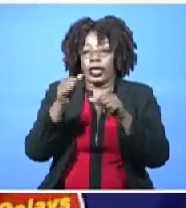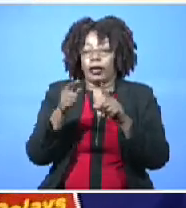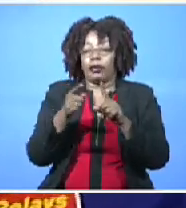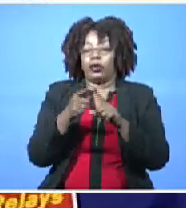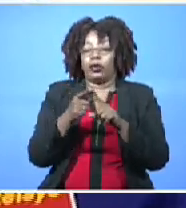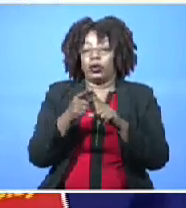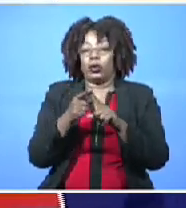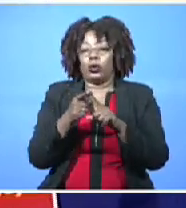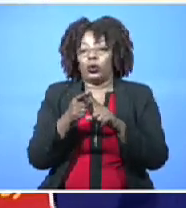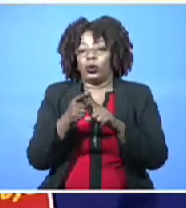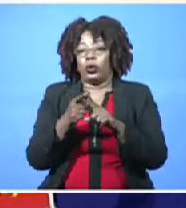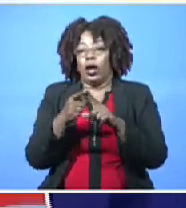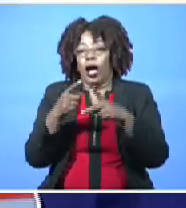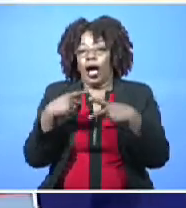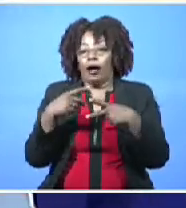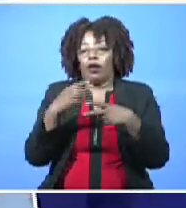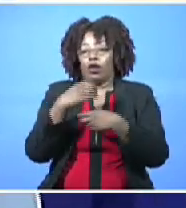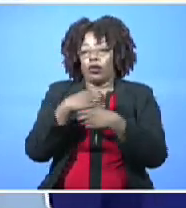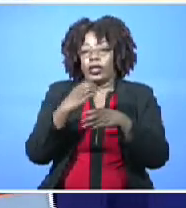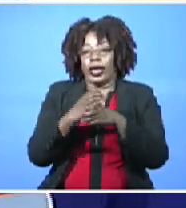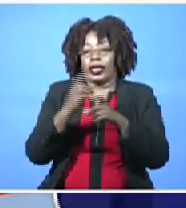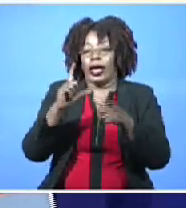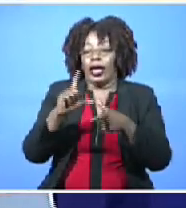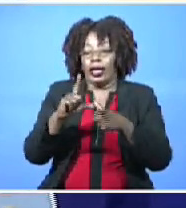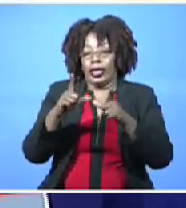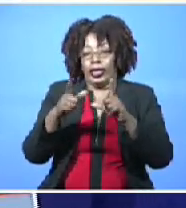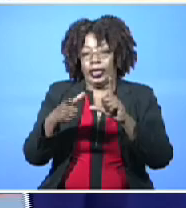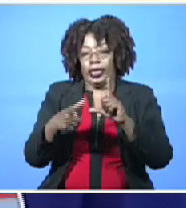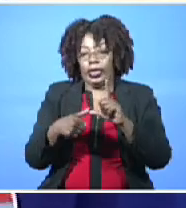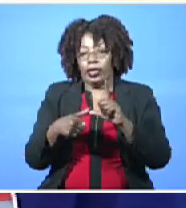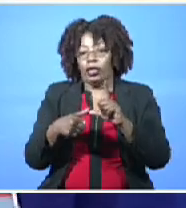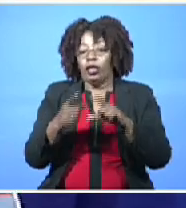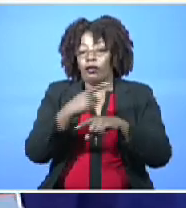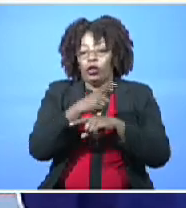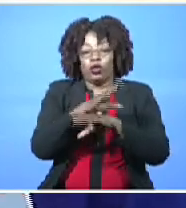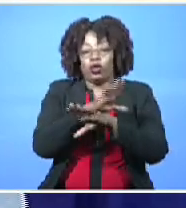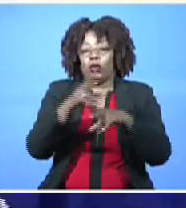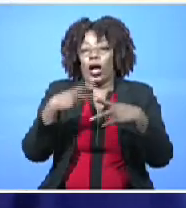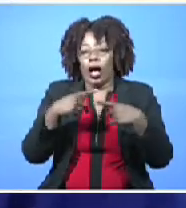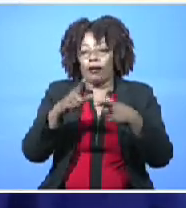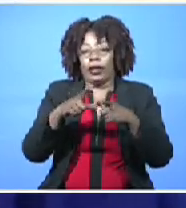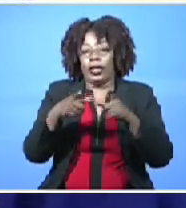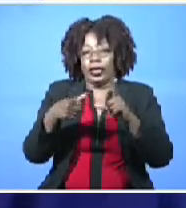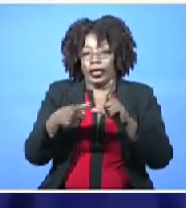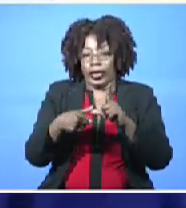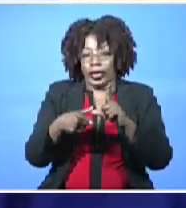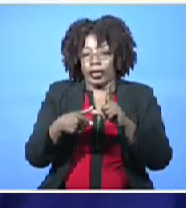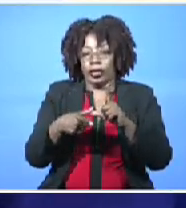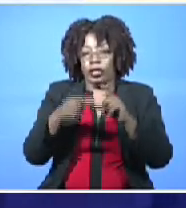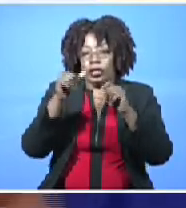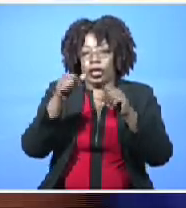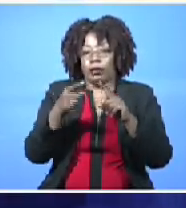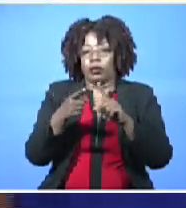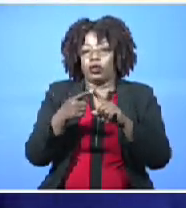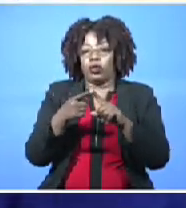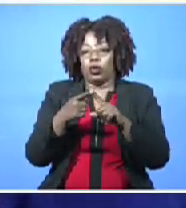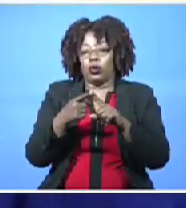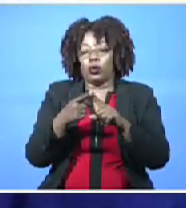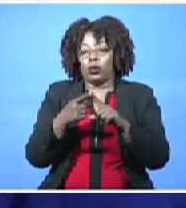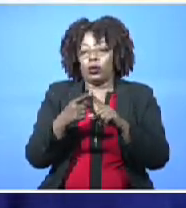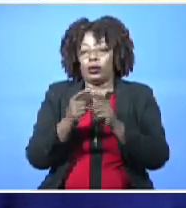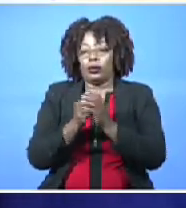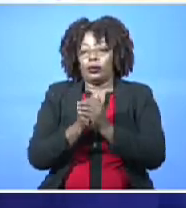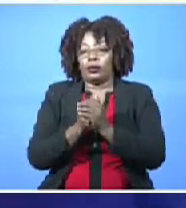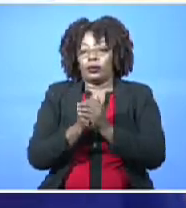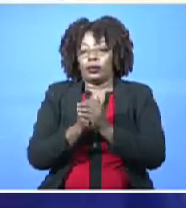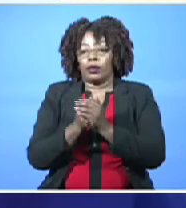form a league, the ones who does not have a league, to be able to generate